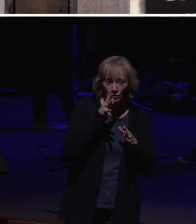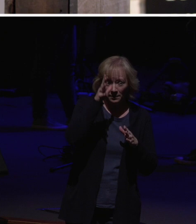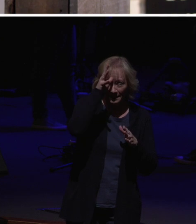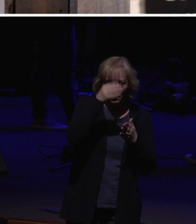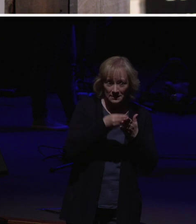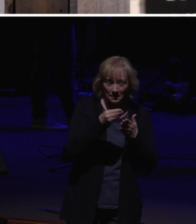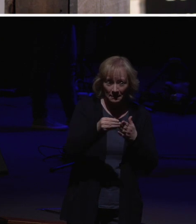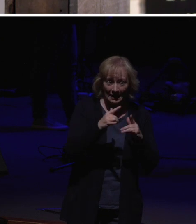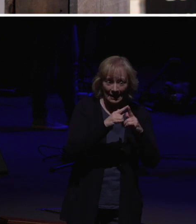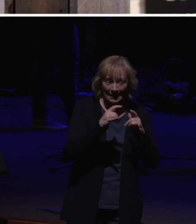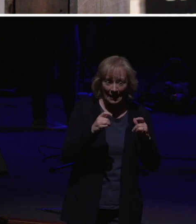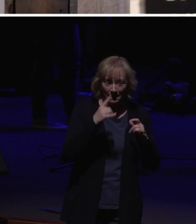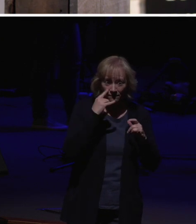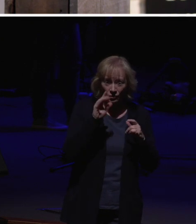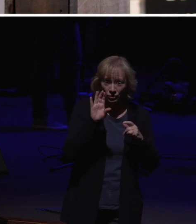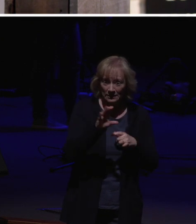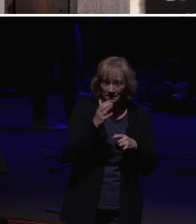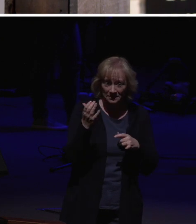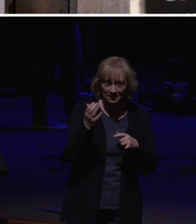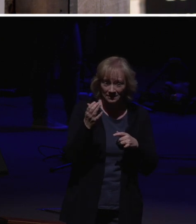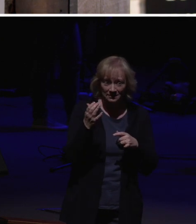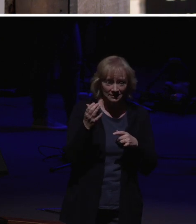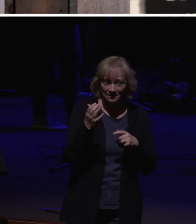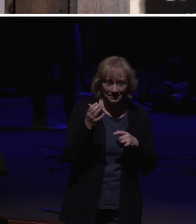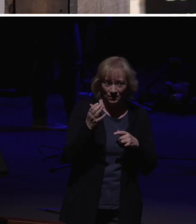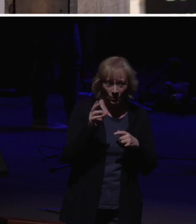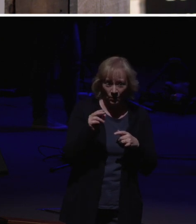they? Oh, they didn't?